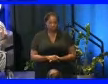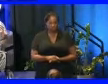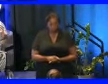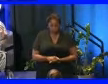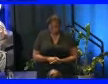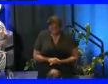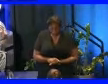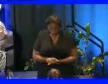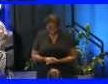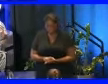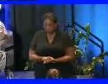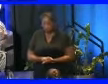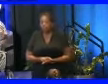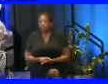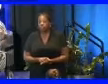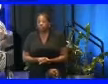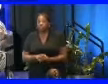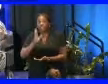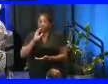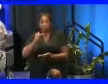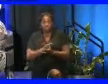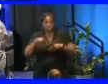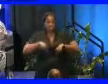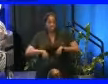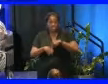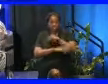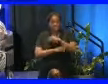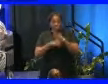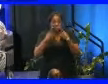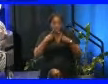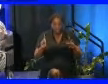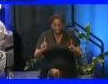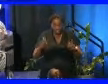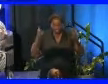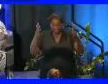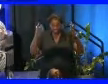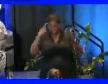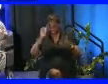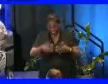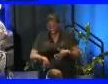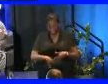Thank you. Yes. I will yes. graduate this fall semester finally, so yay for that.